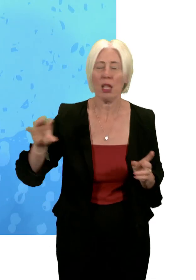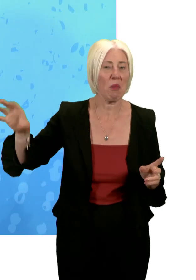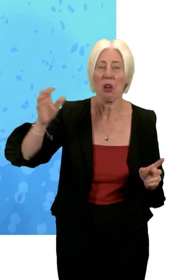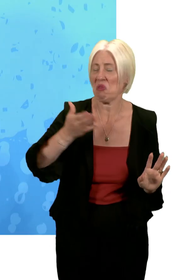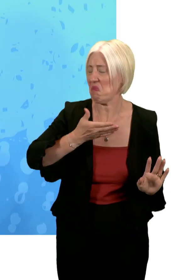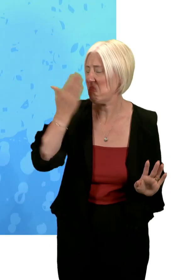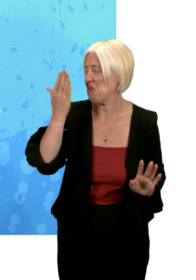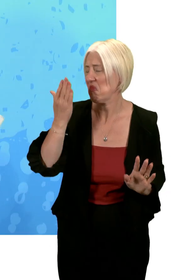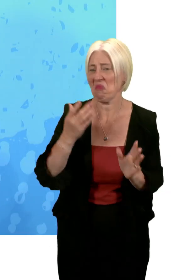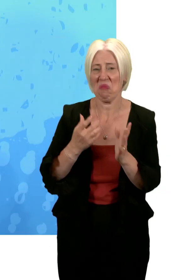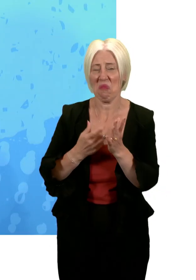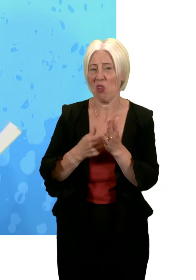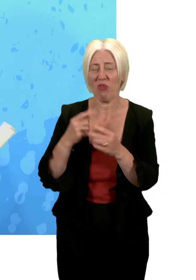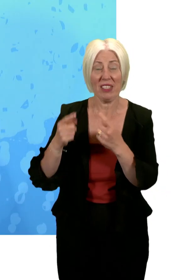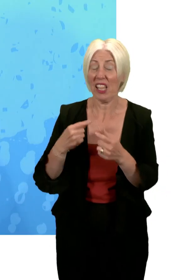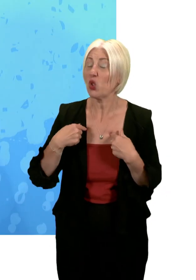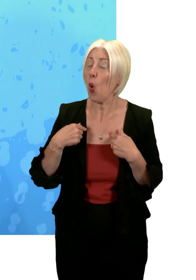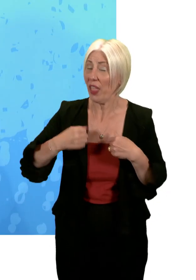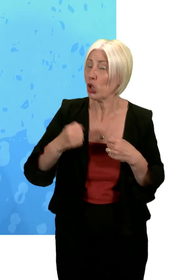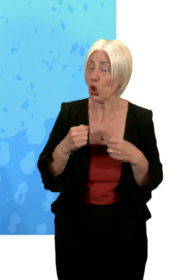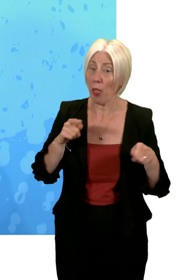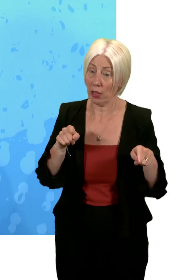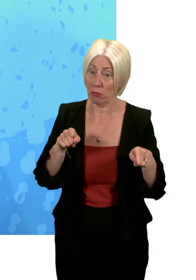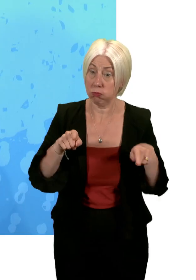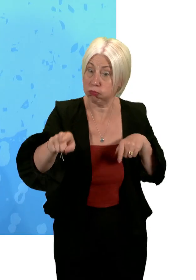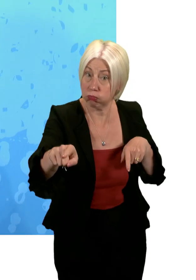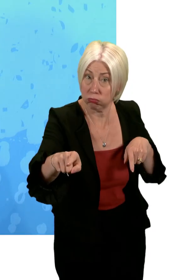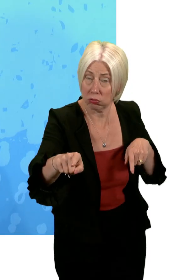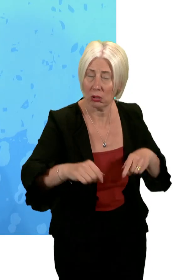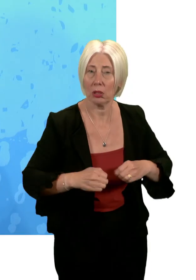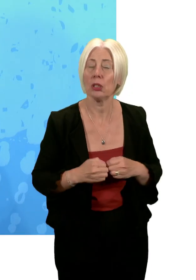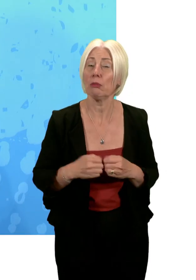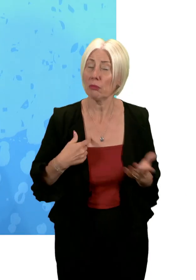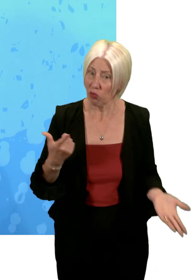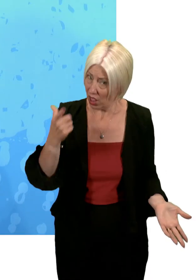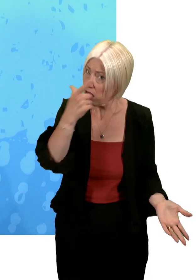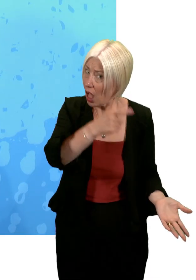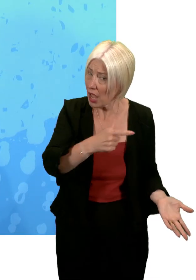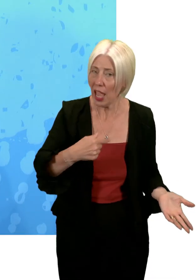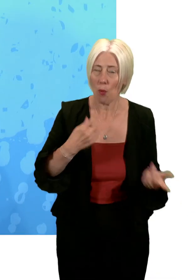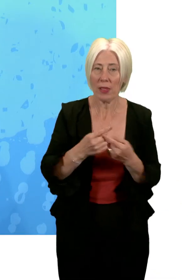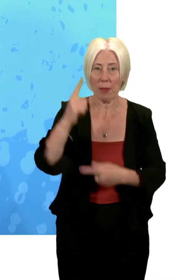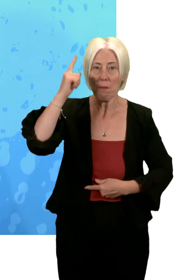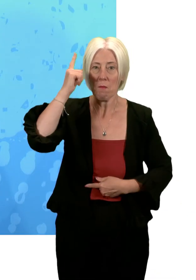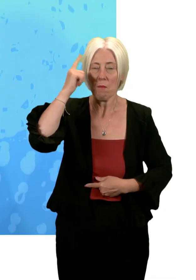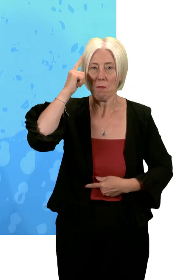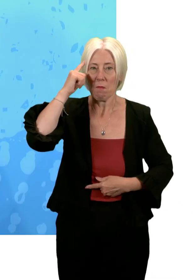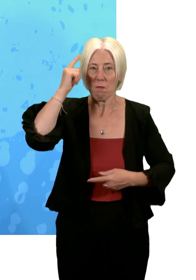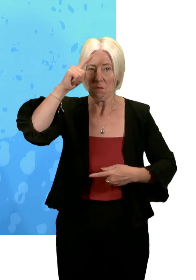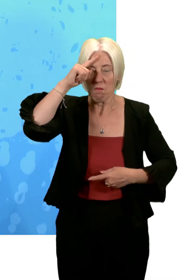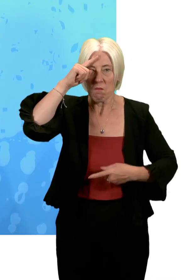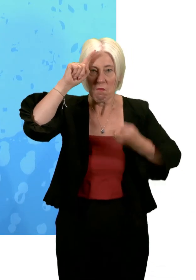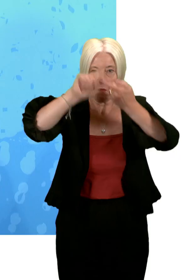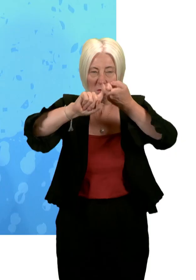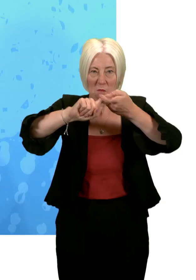say, we're light years. And I think Scotland, we're lucky in a way. I think once we get something in our mind, I think we're quite a small,